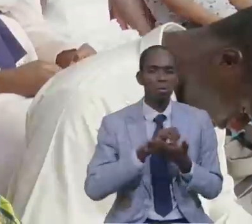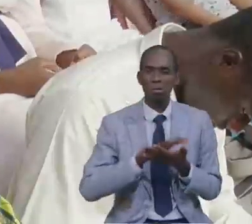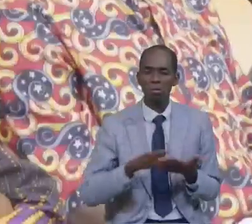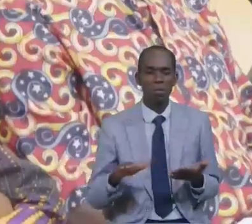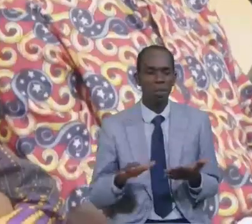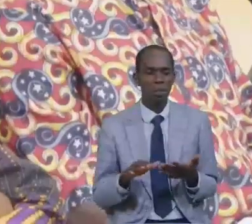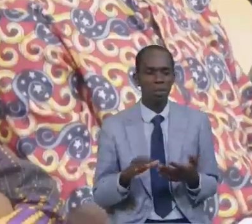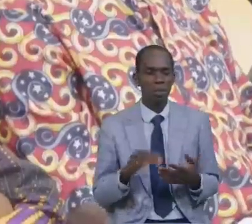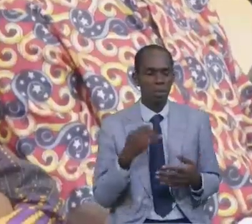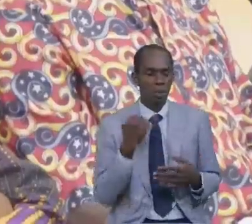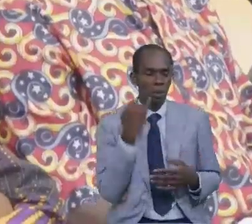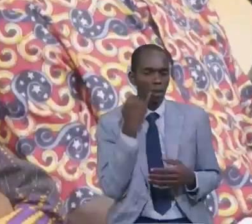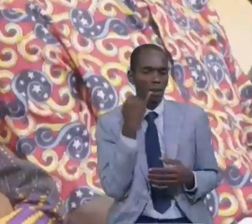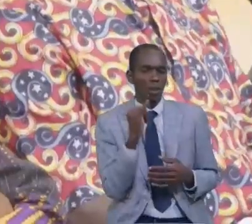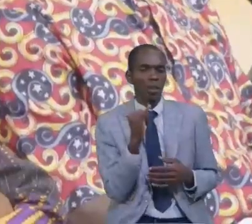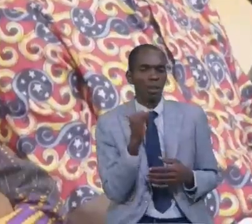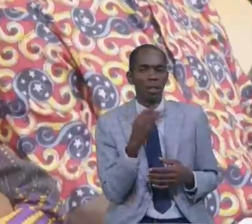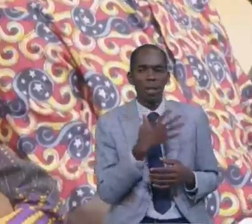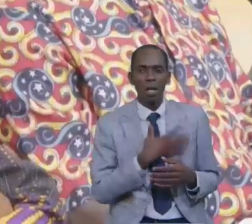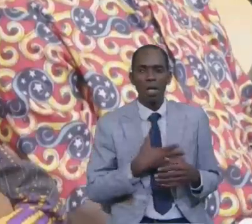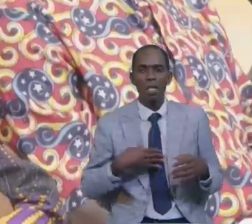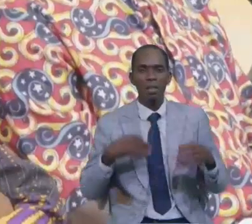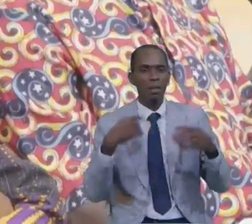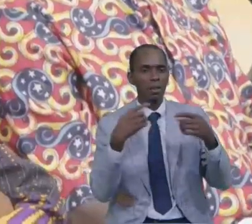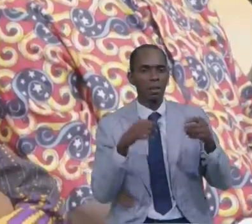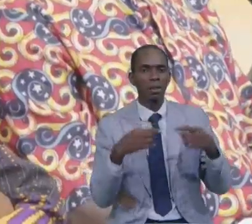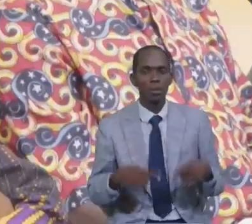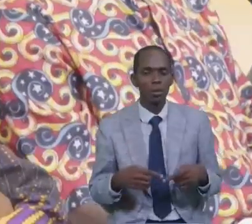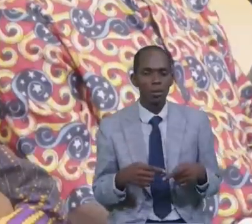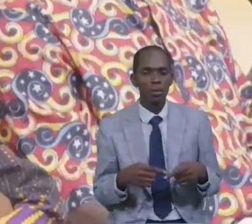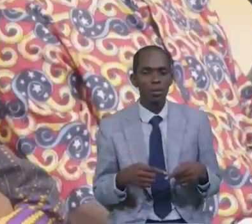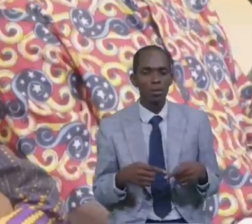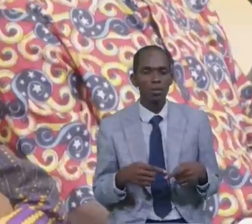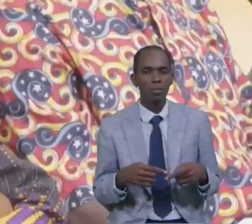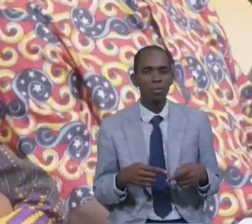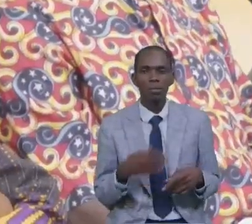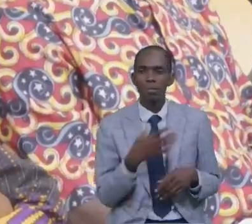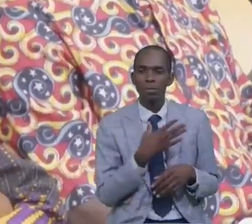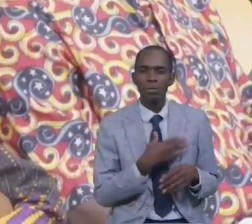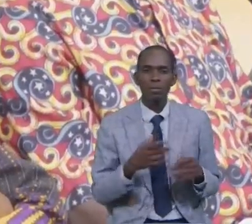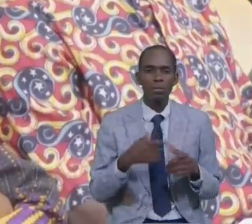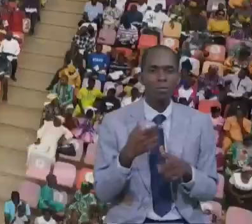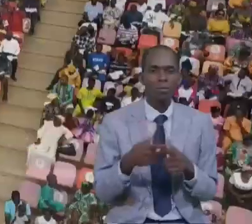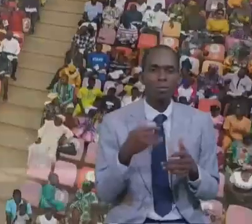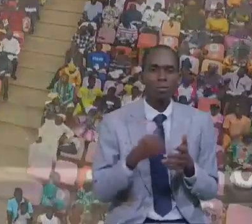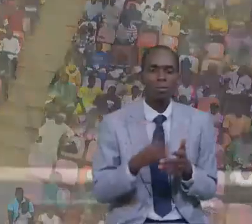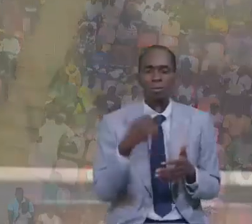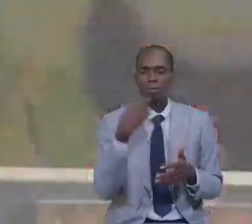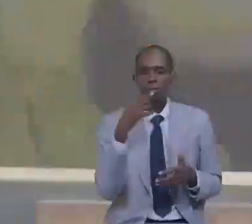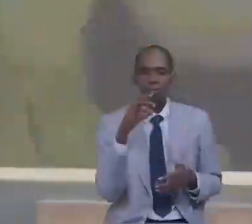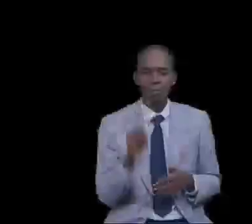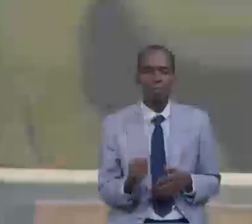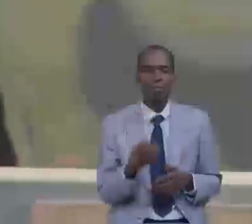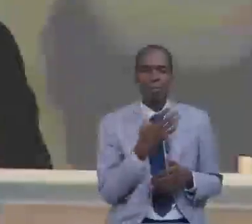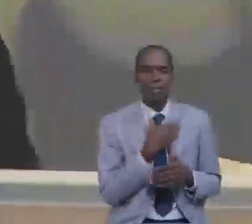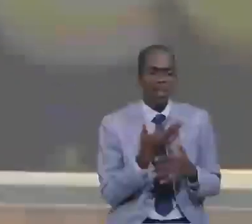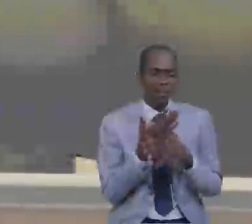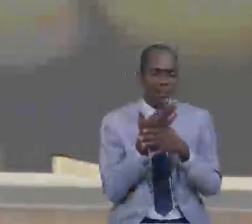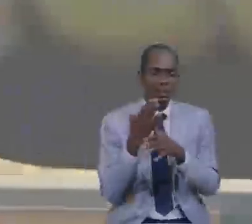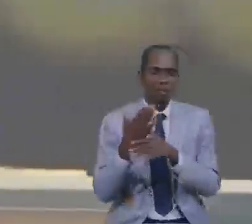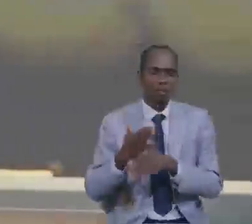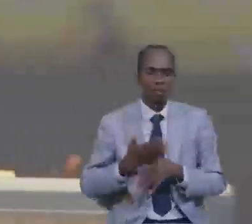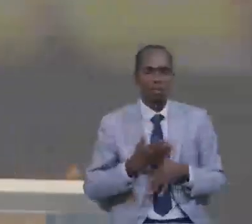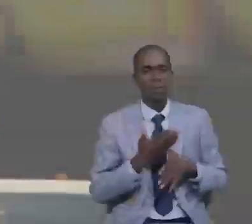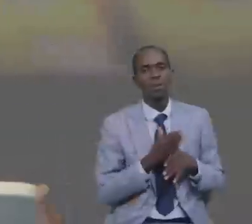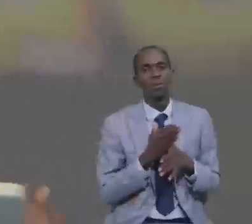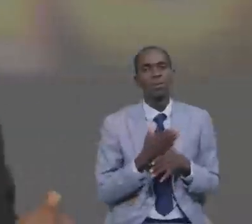and divisions. Divisions. Are ye not carnal and walk as